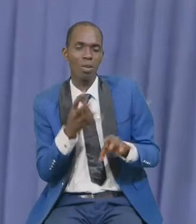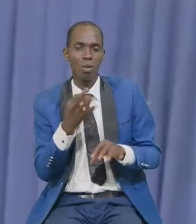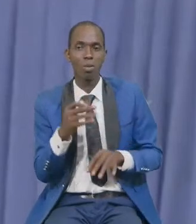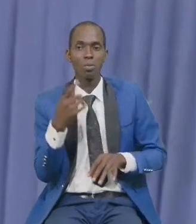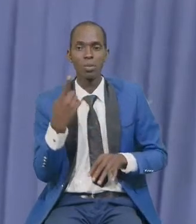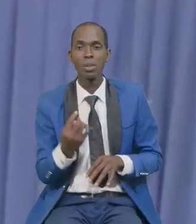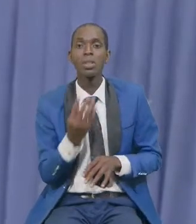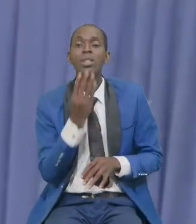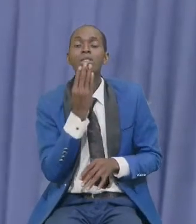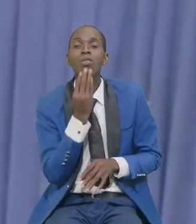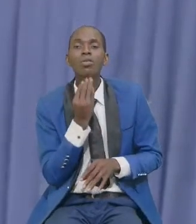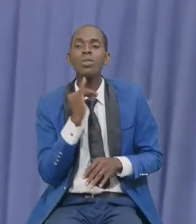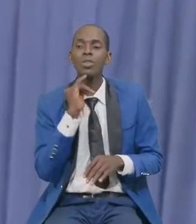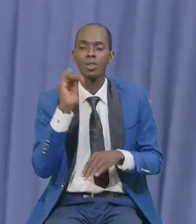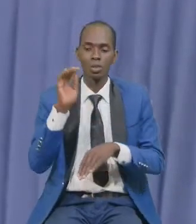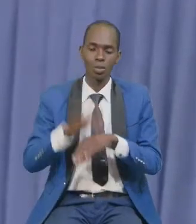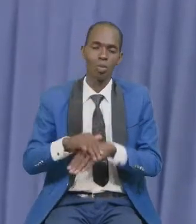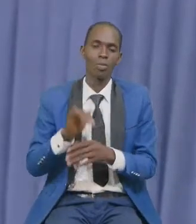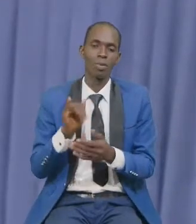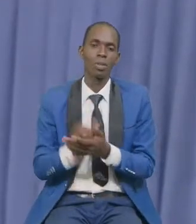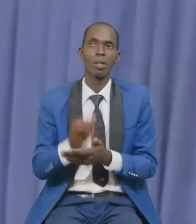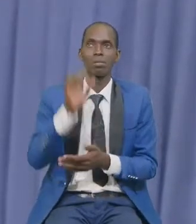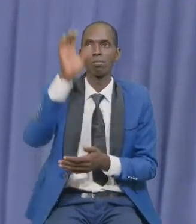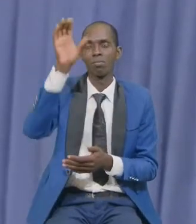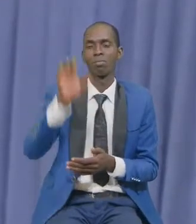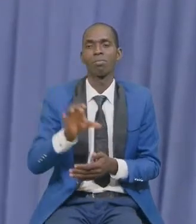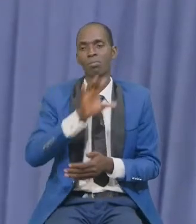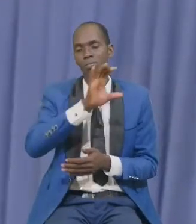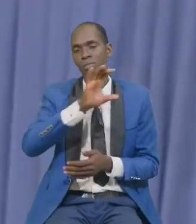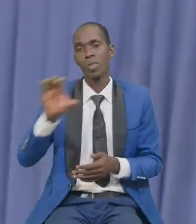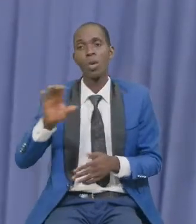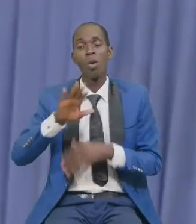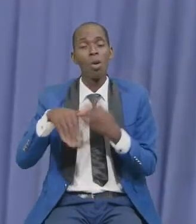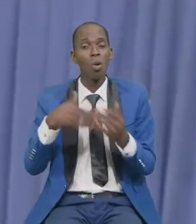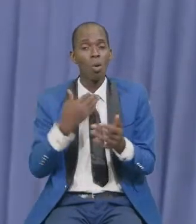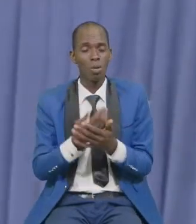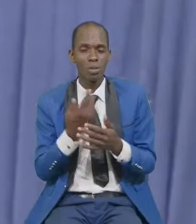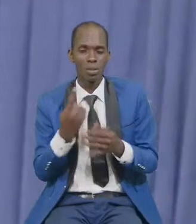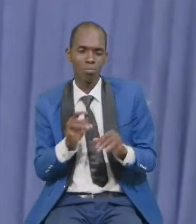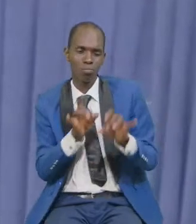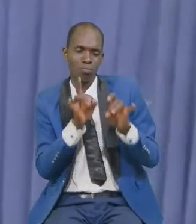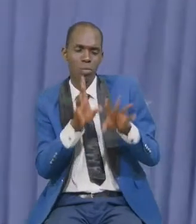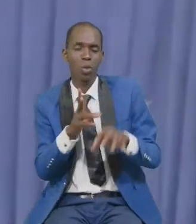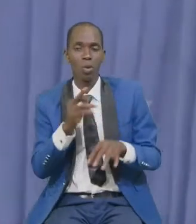cross. All the hatred of Satan and evil spirits